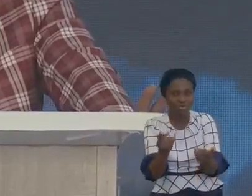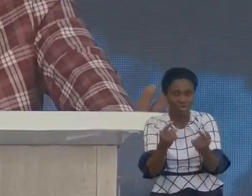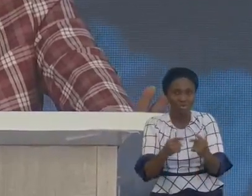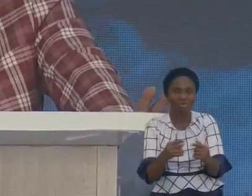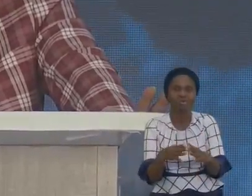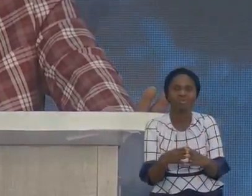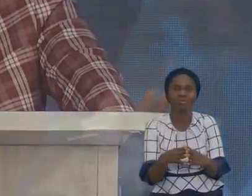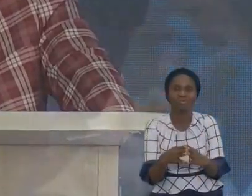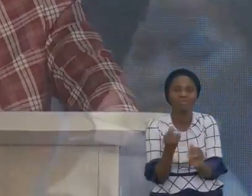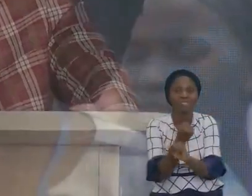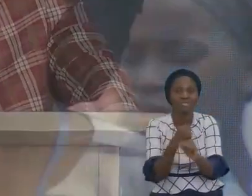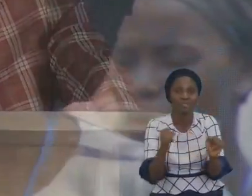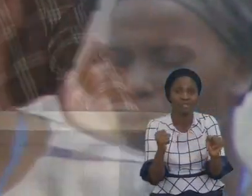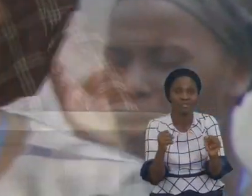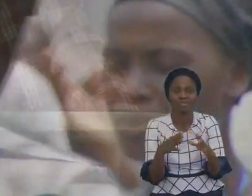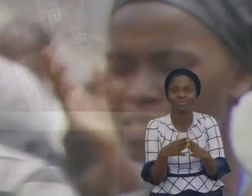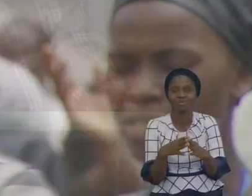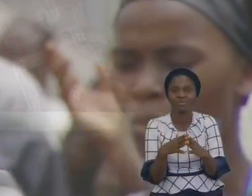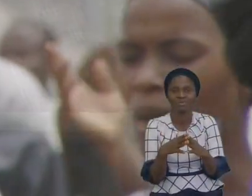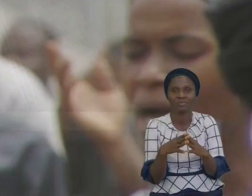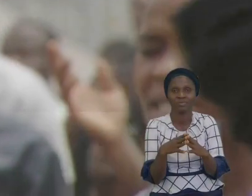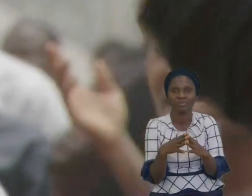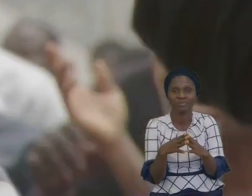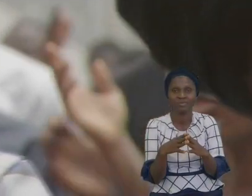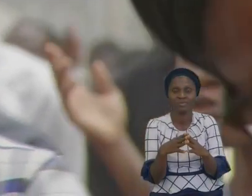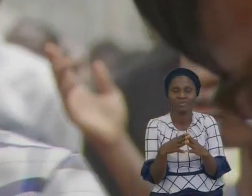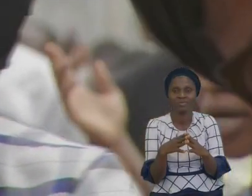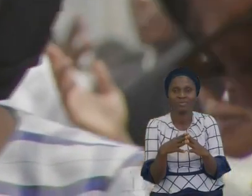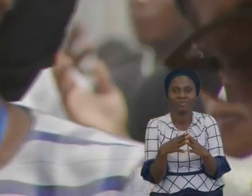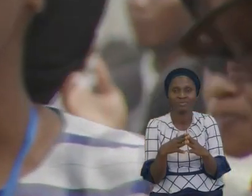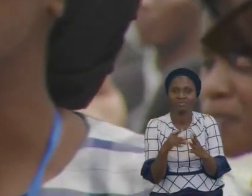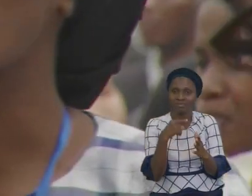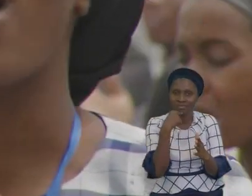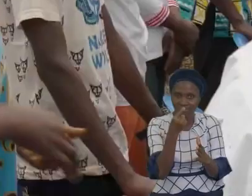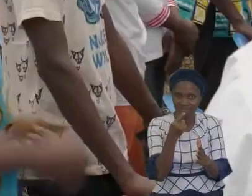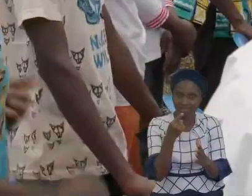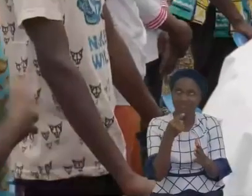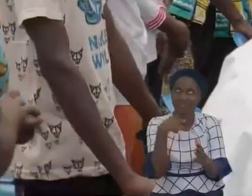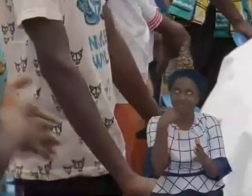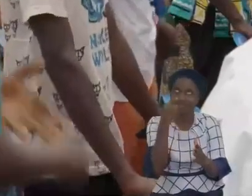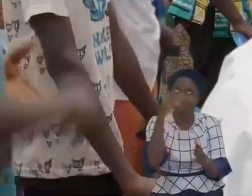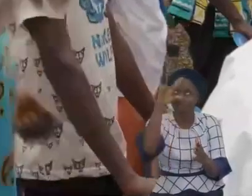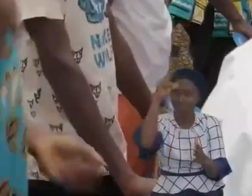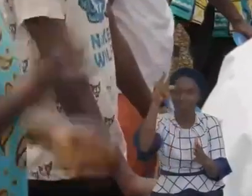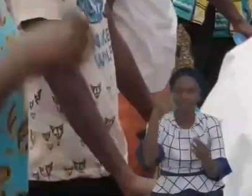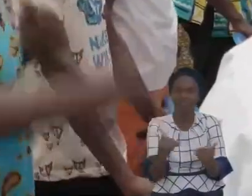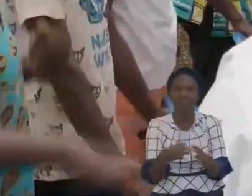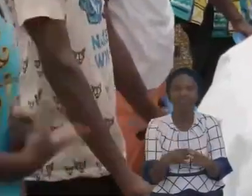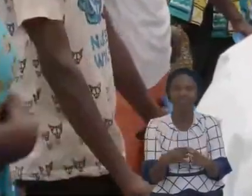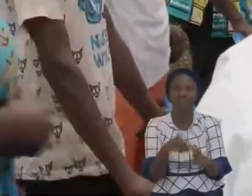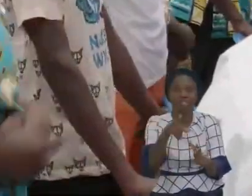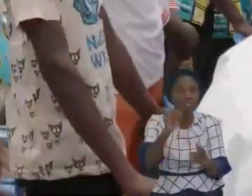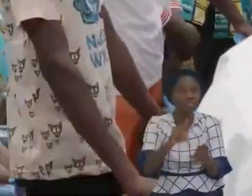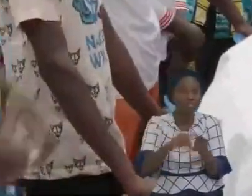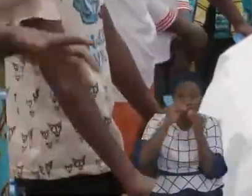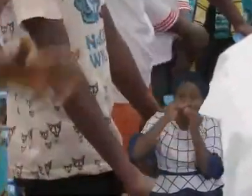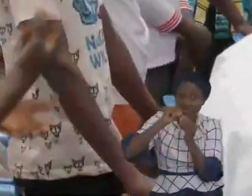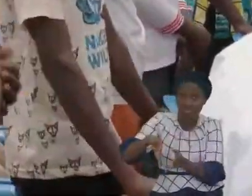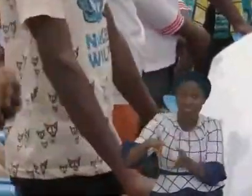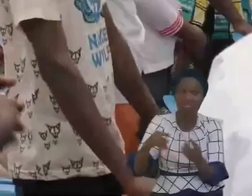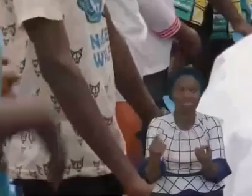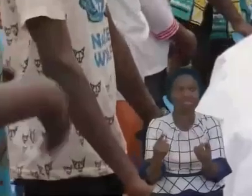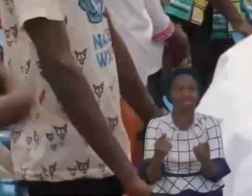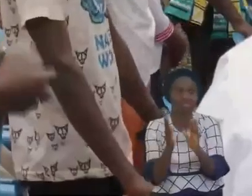Tell the Lord, you have to forsake your sin, forsake all that